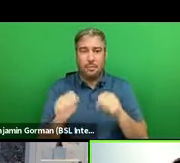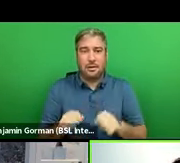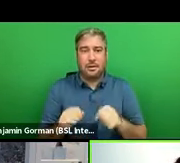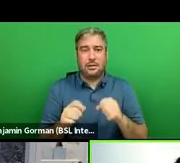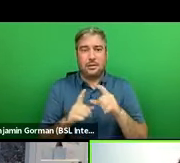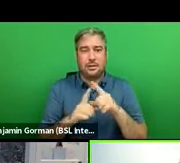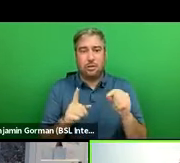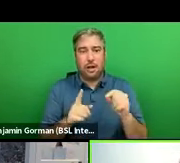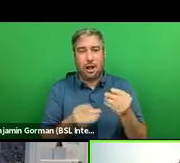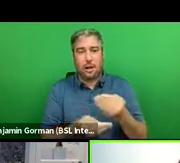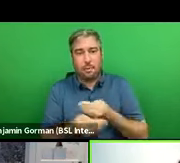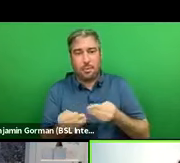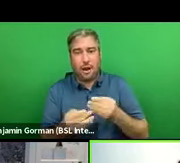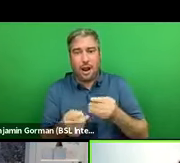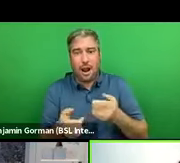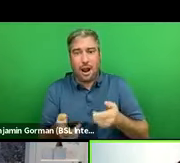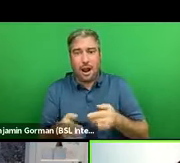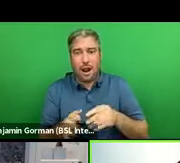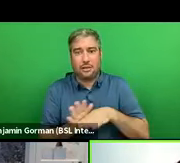Malaysia?